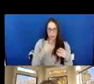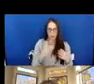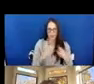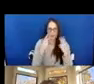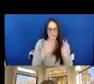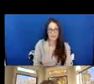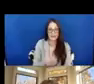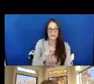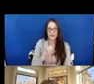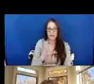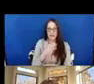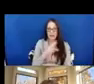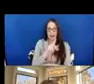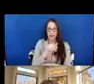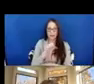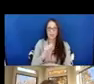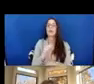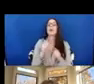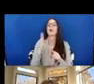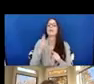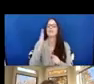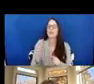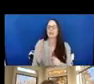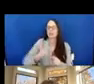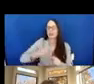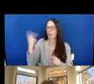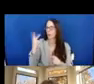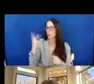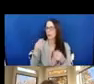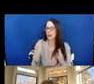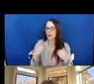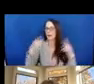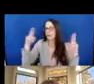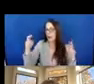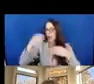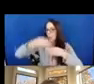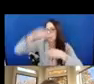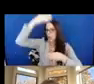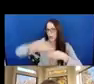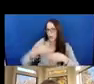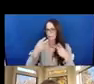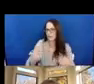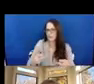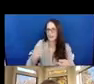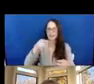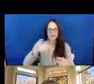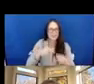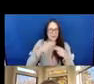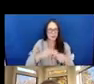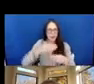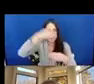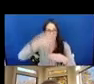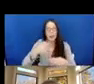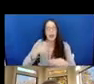Um, eventually we were allowed to have what they called window visits. And this is a window visit with me standing